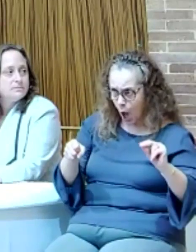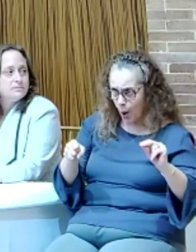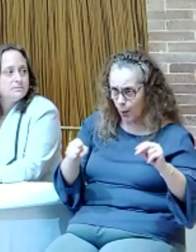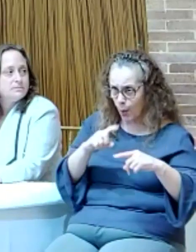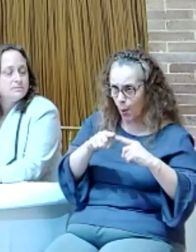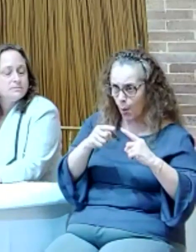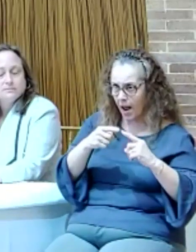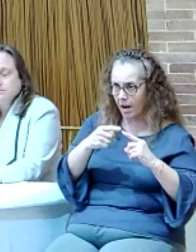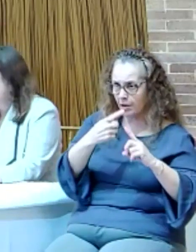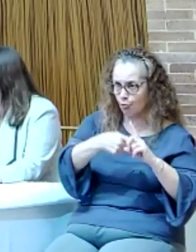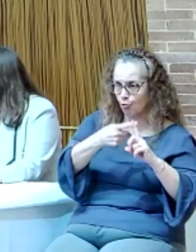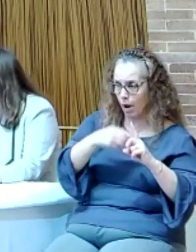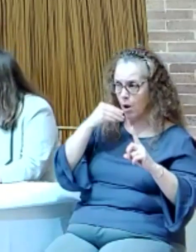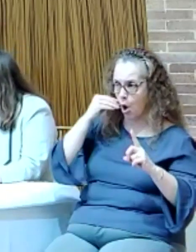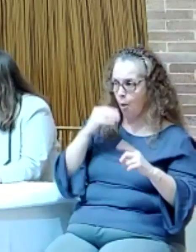a